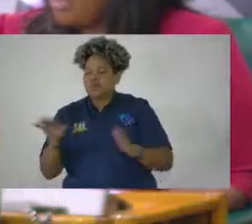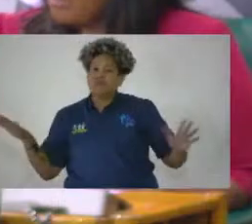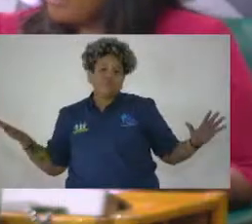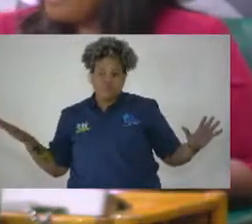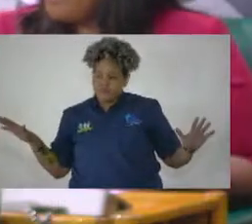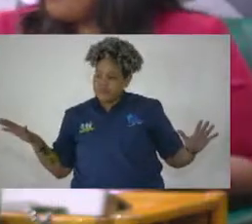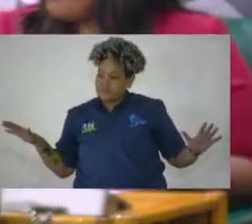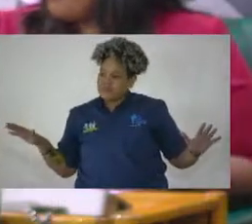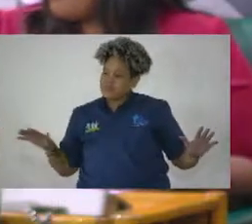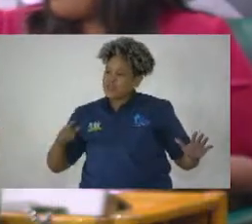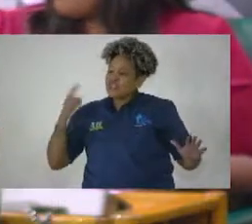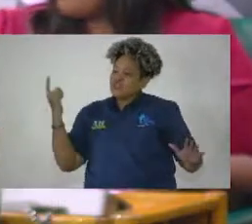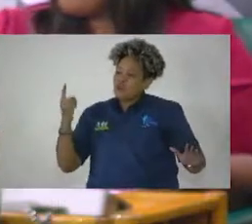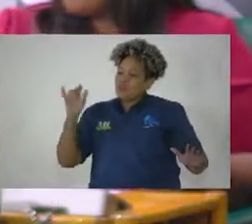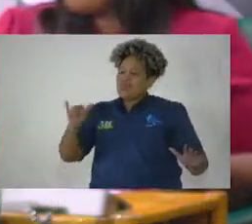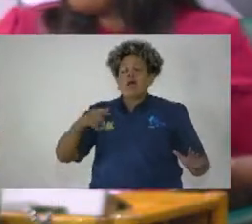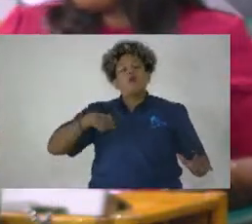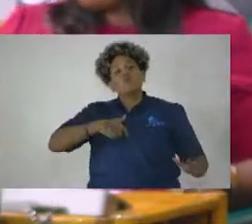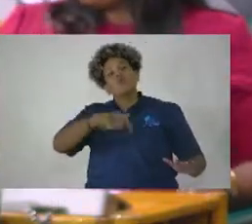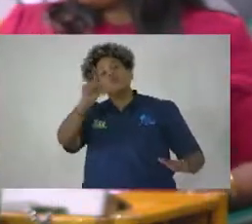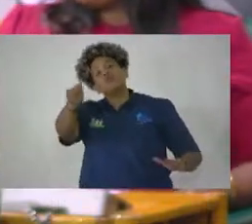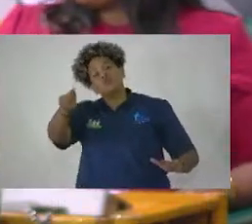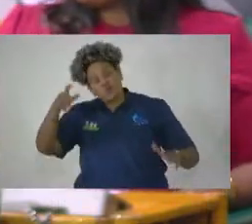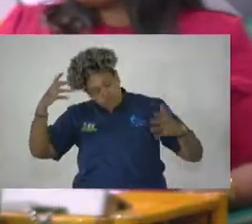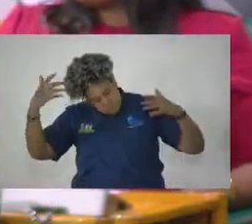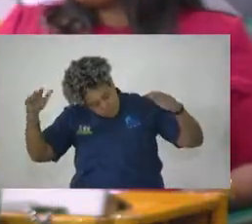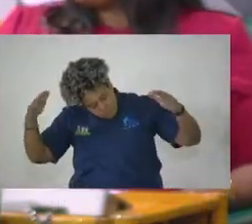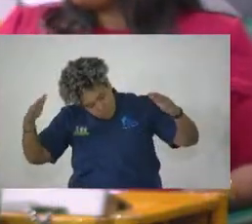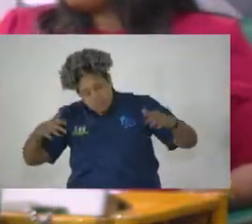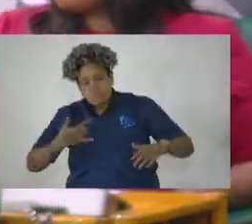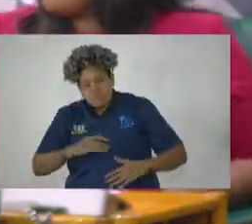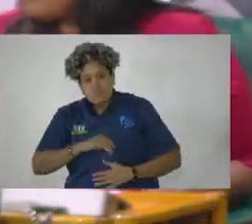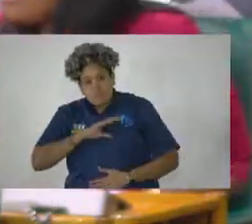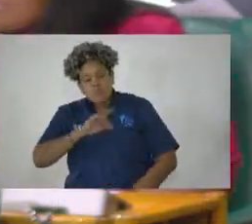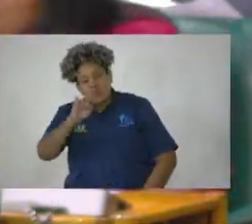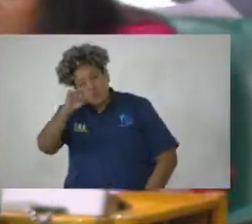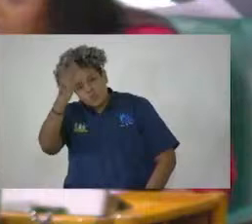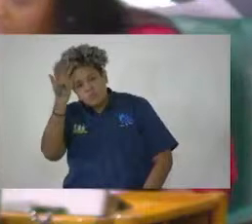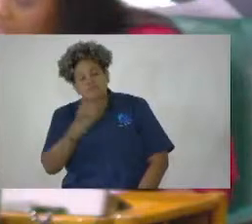something about that that we have to